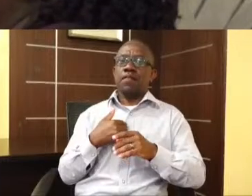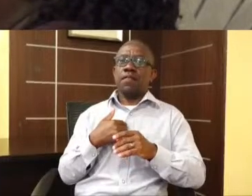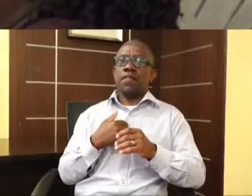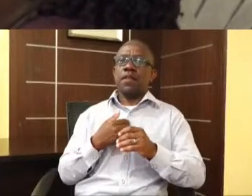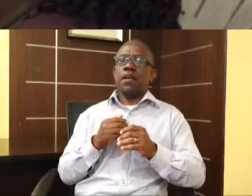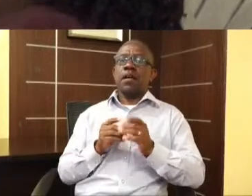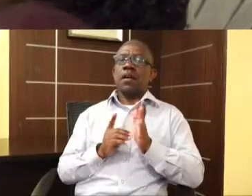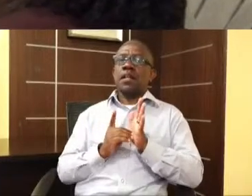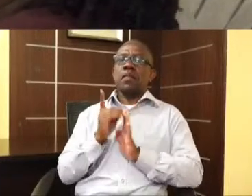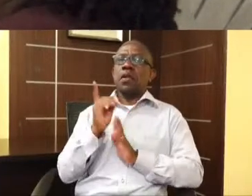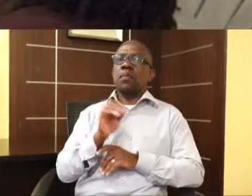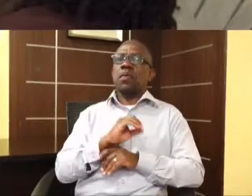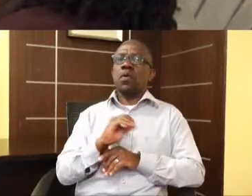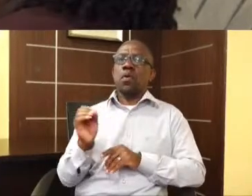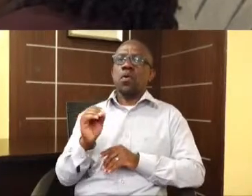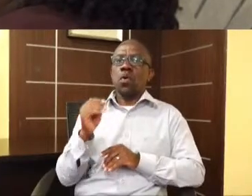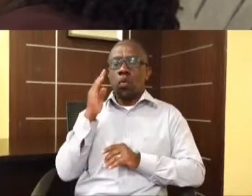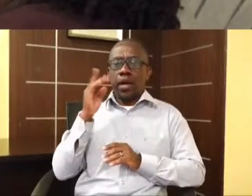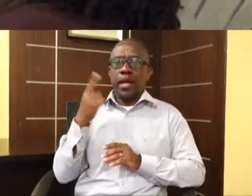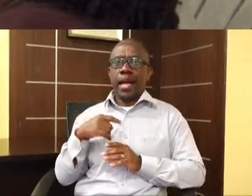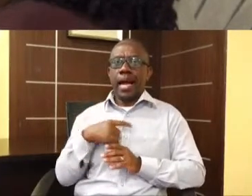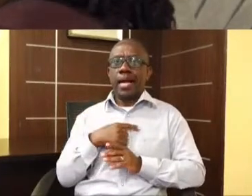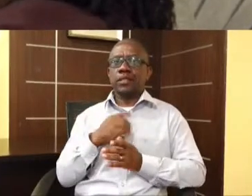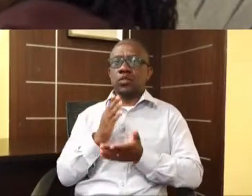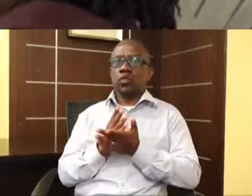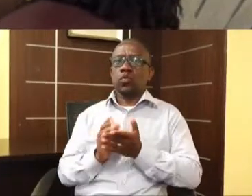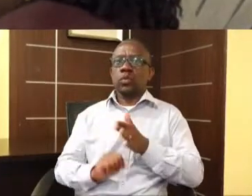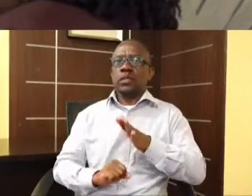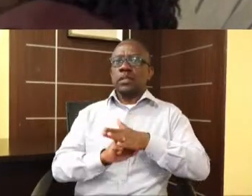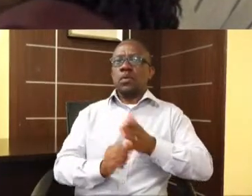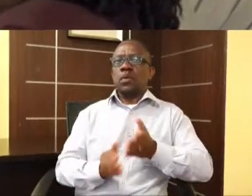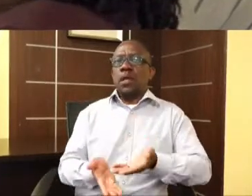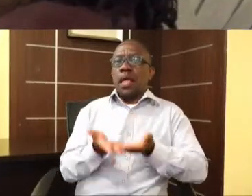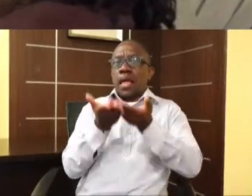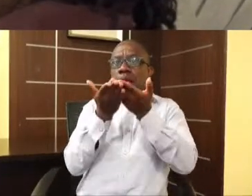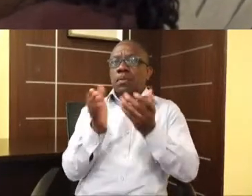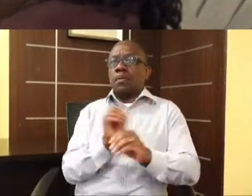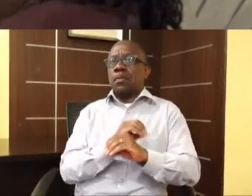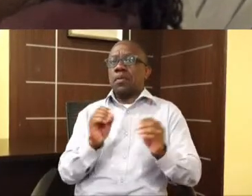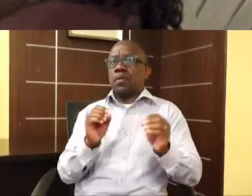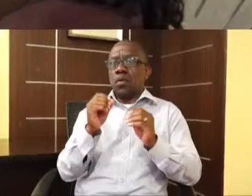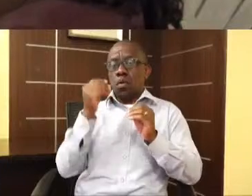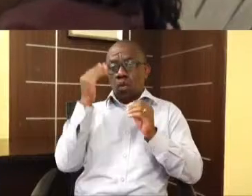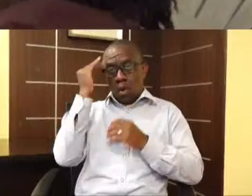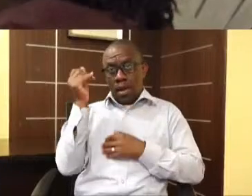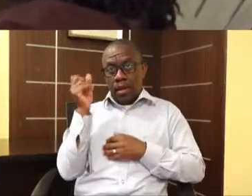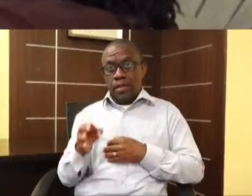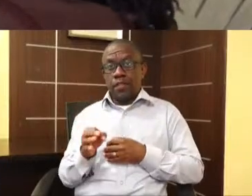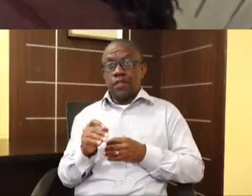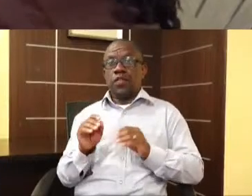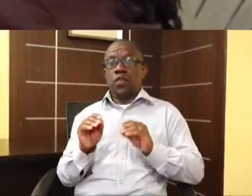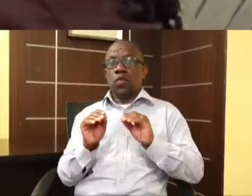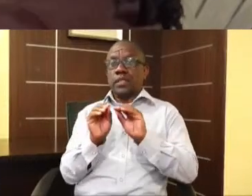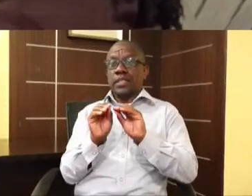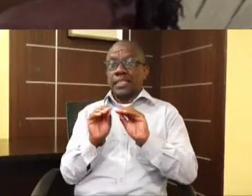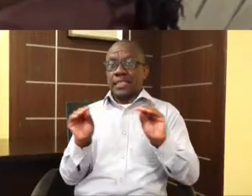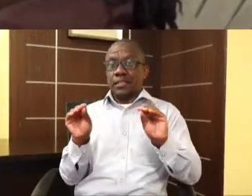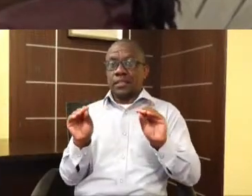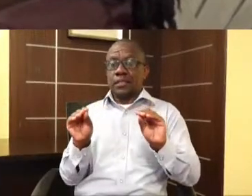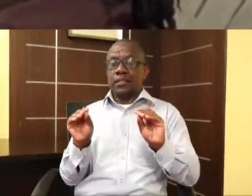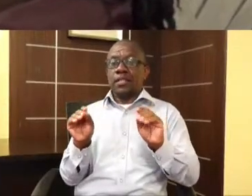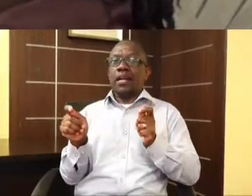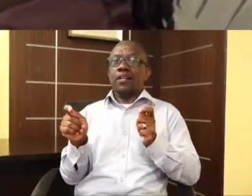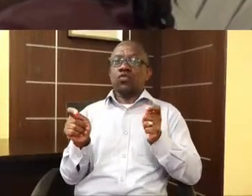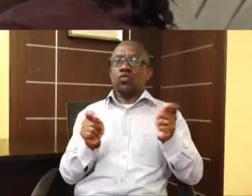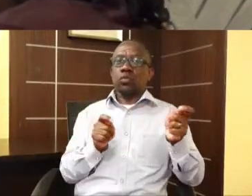because we will tend to sabotage ourselves. Even in things, when you train people and you manage population through the programs